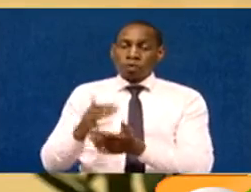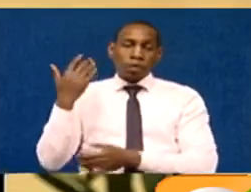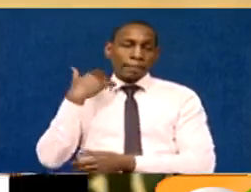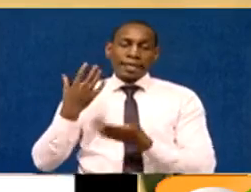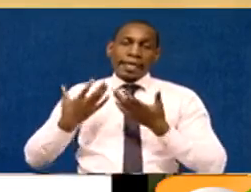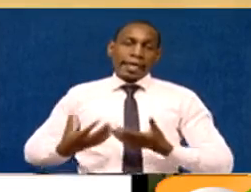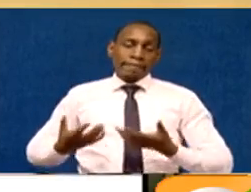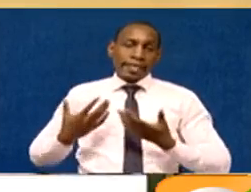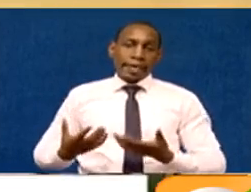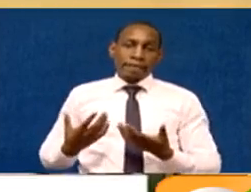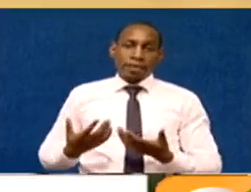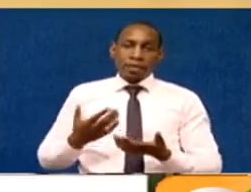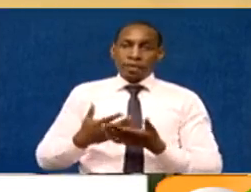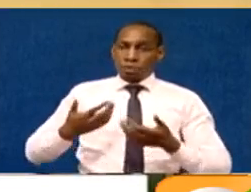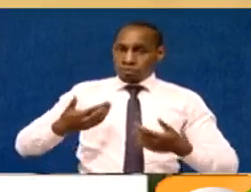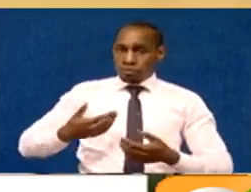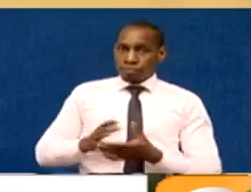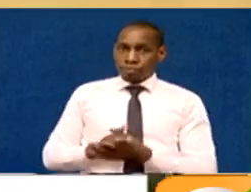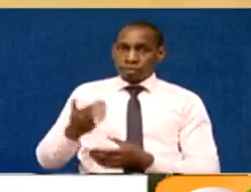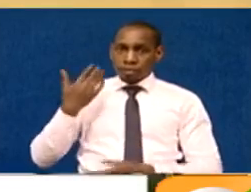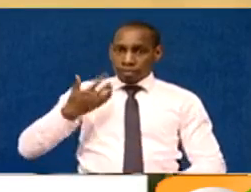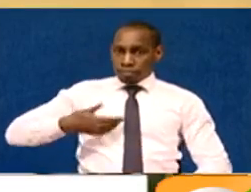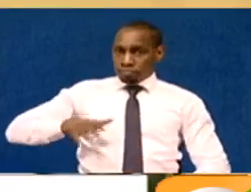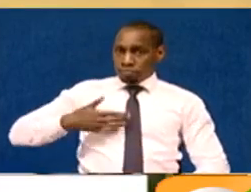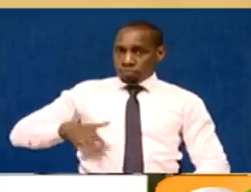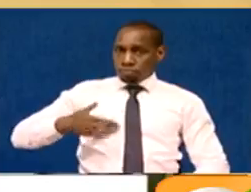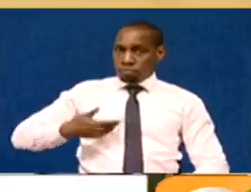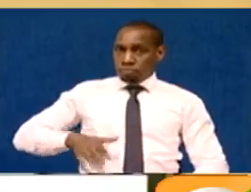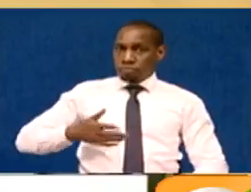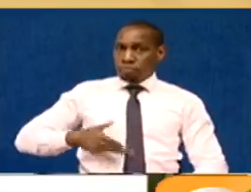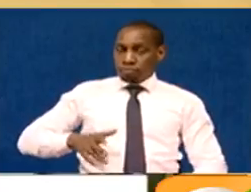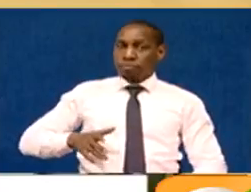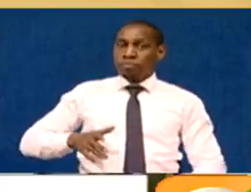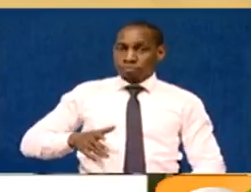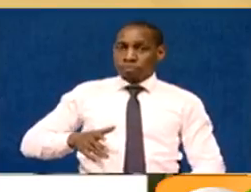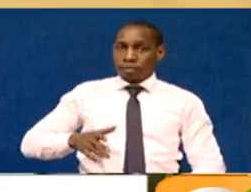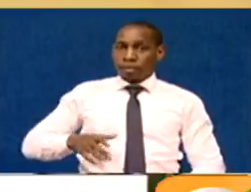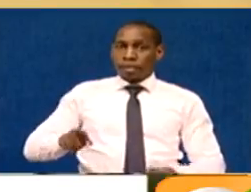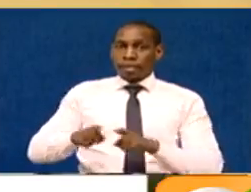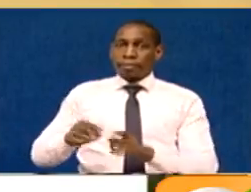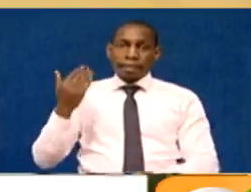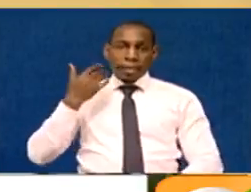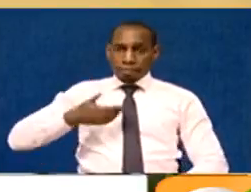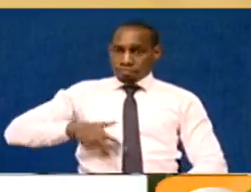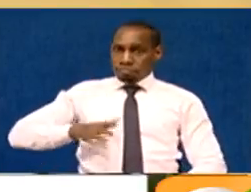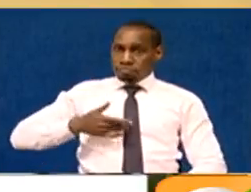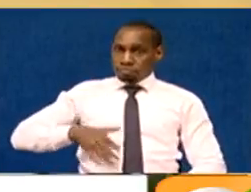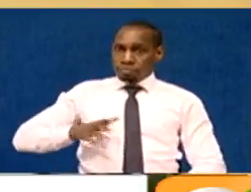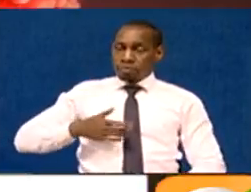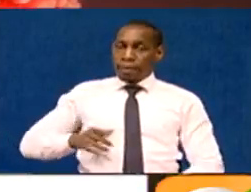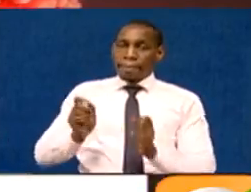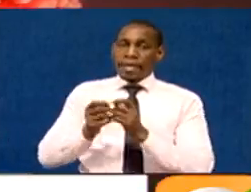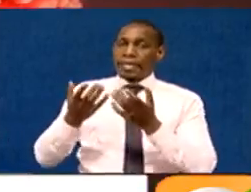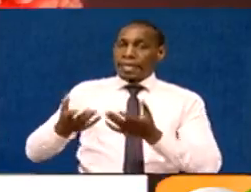heavily. You get discharged because it's a wound that's fungating, that has mucus. And they bleed a lot, and it's immense